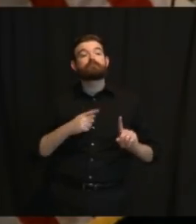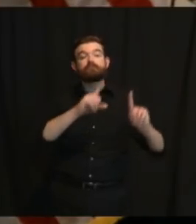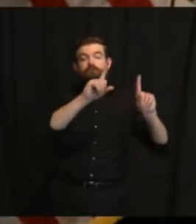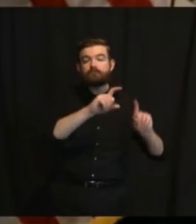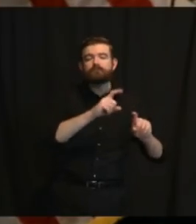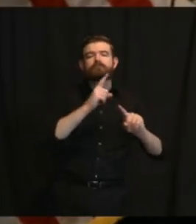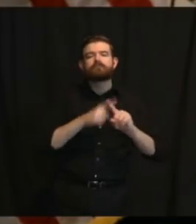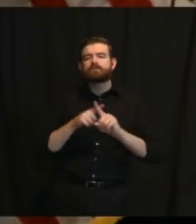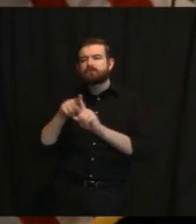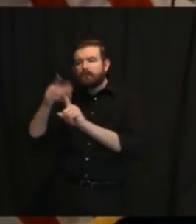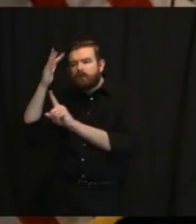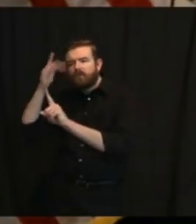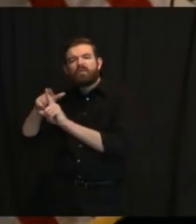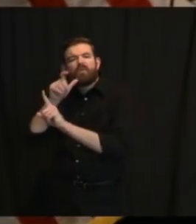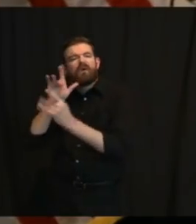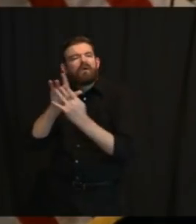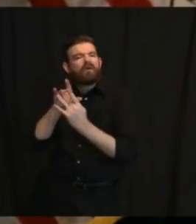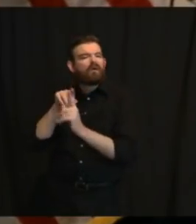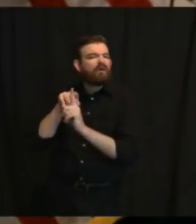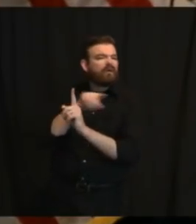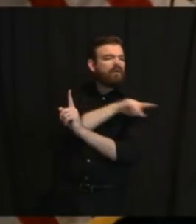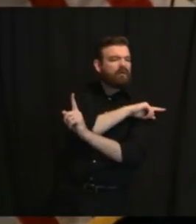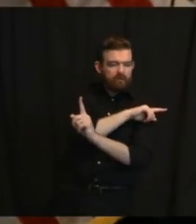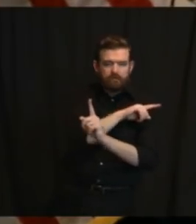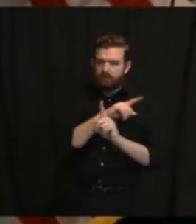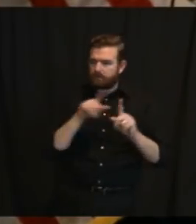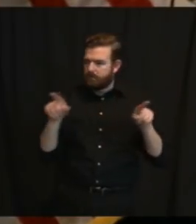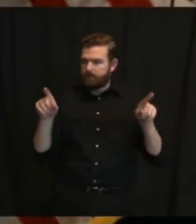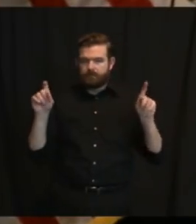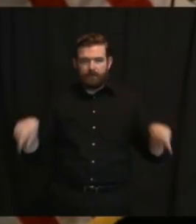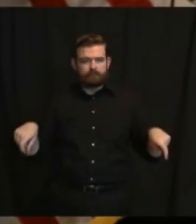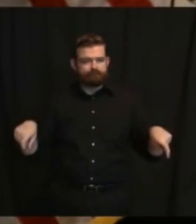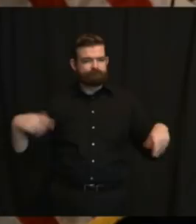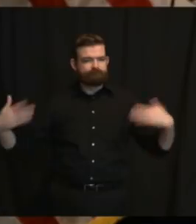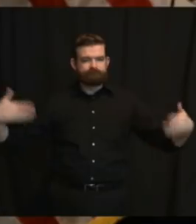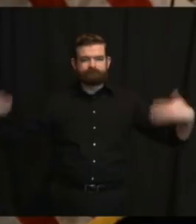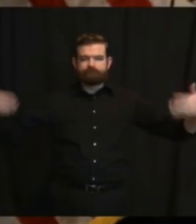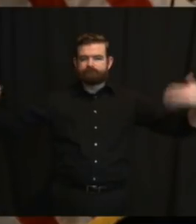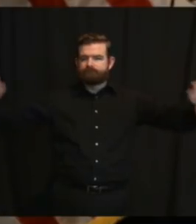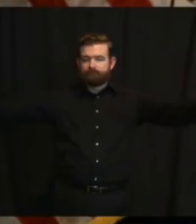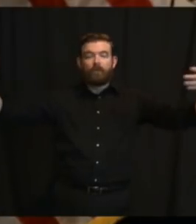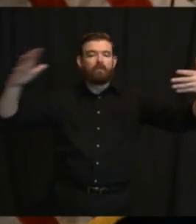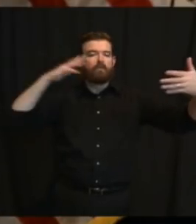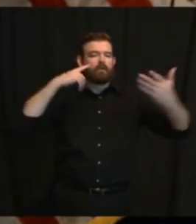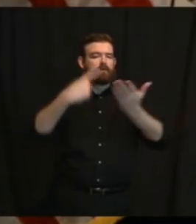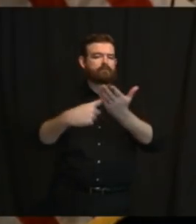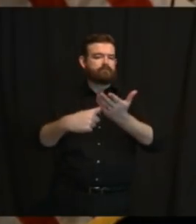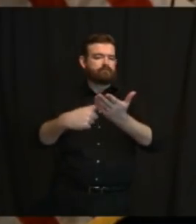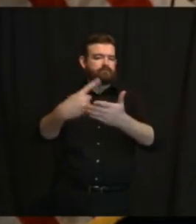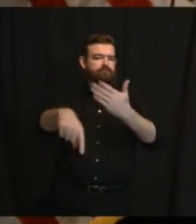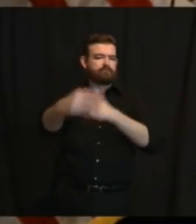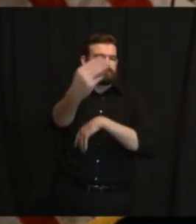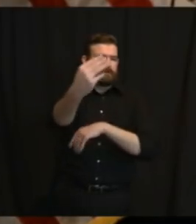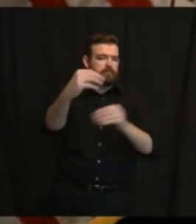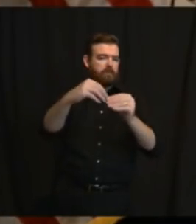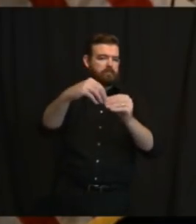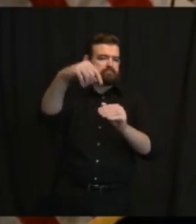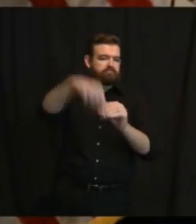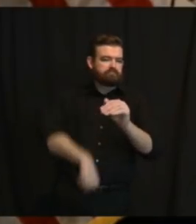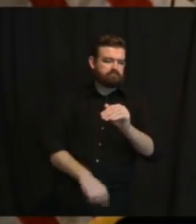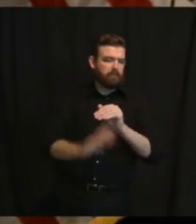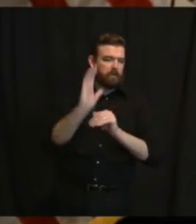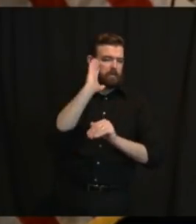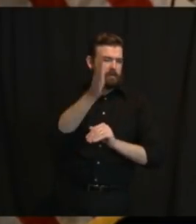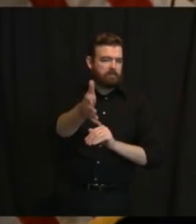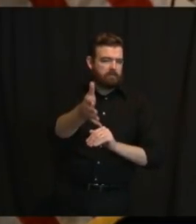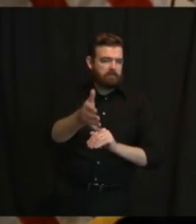that we should do those together. So early week, we will do that. So again, what I'm saying today has some amount of relevance. What Judy's saying today has a